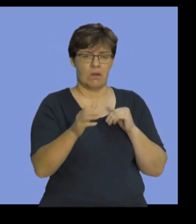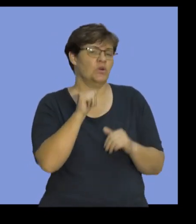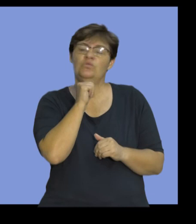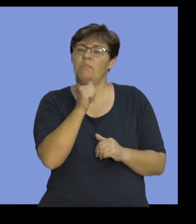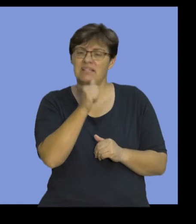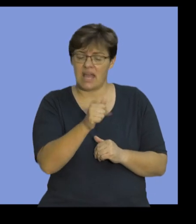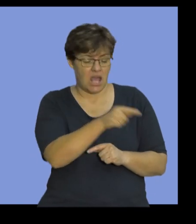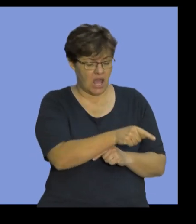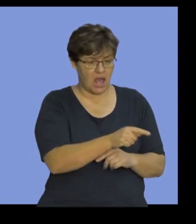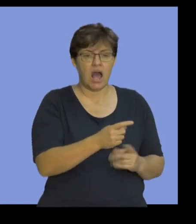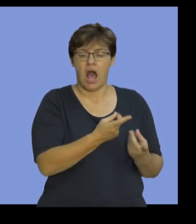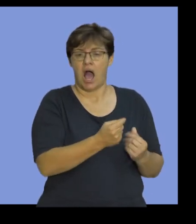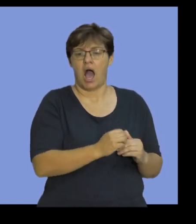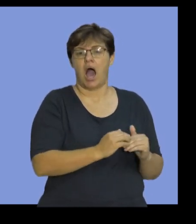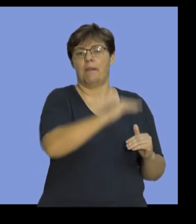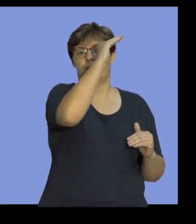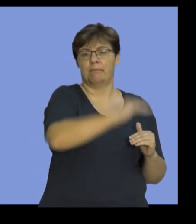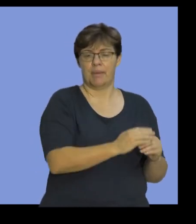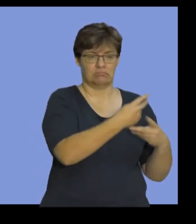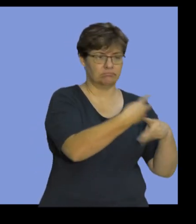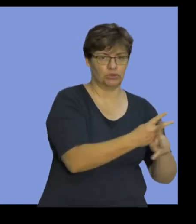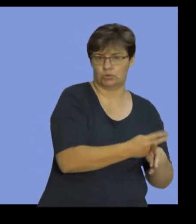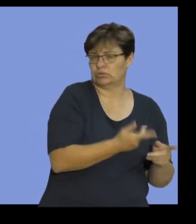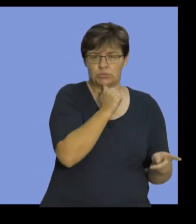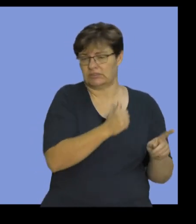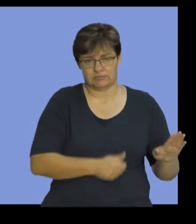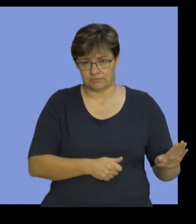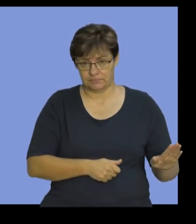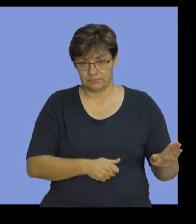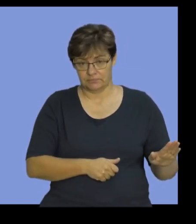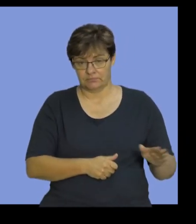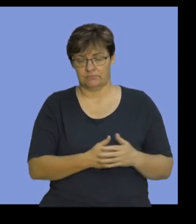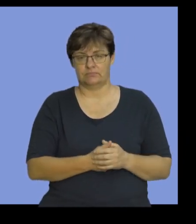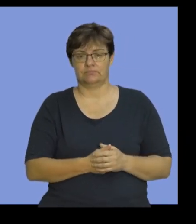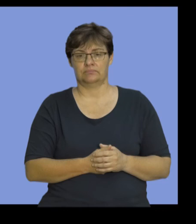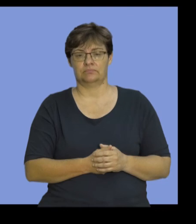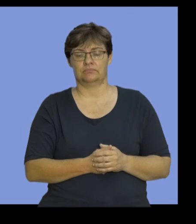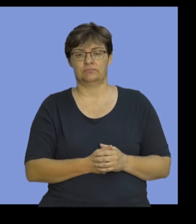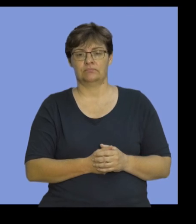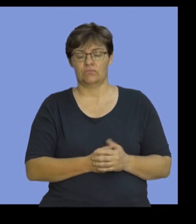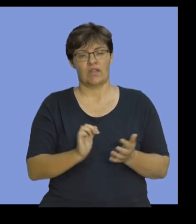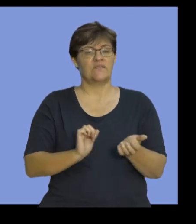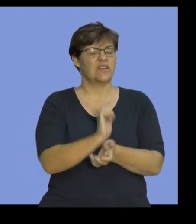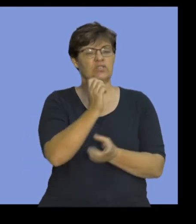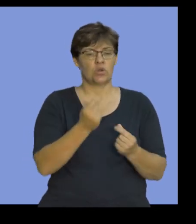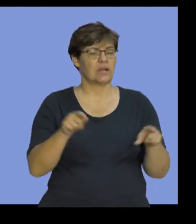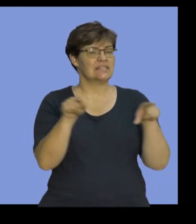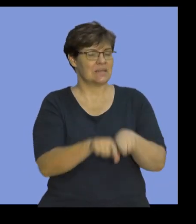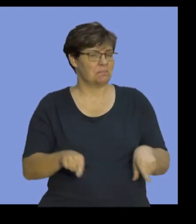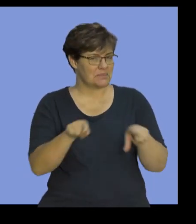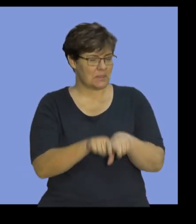irrespective of the number of units produced. Let's look at this here. Fixed costs remain the